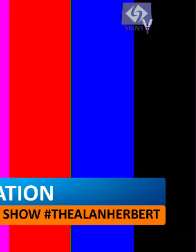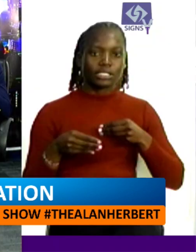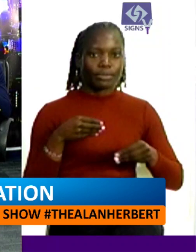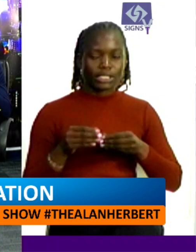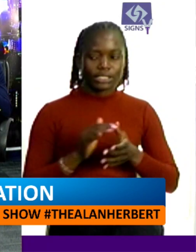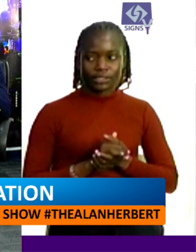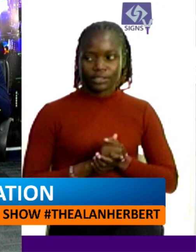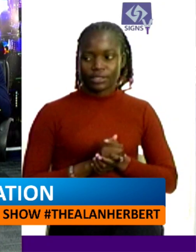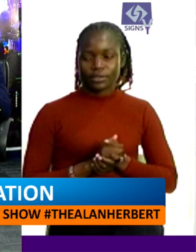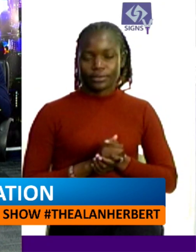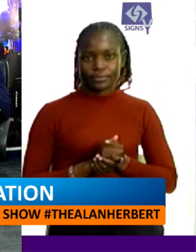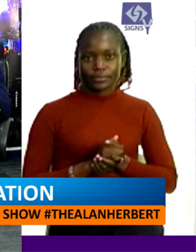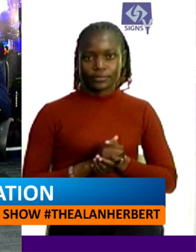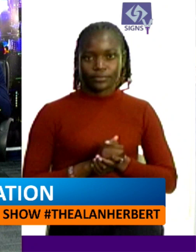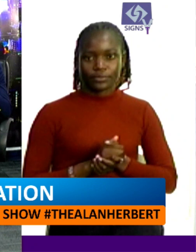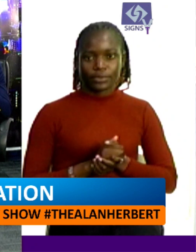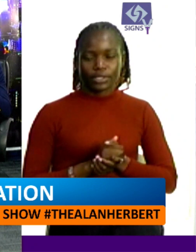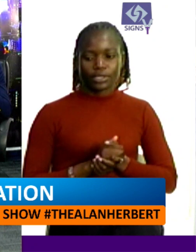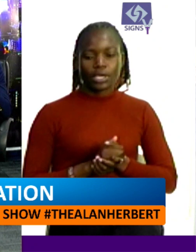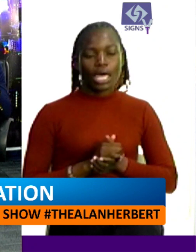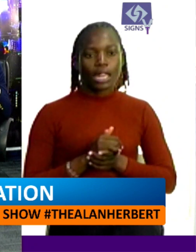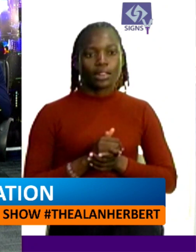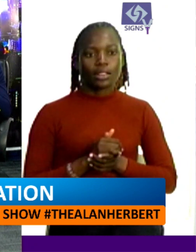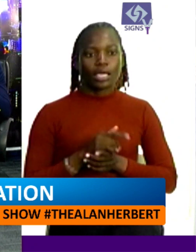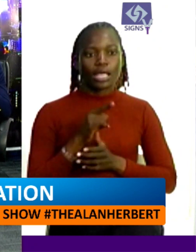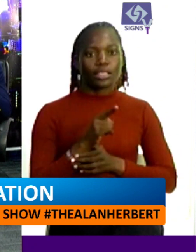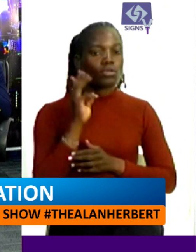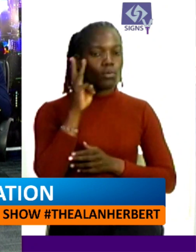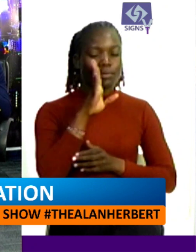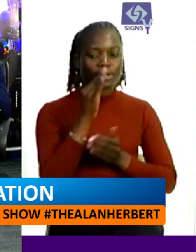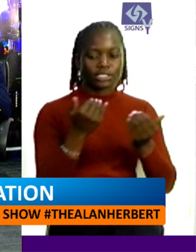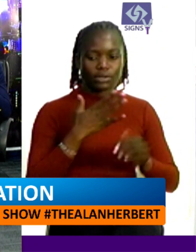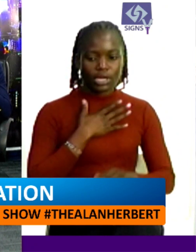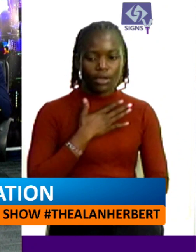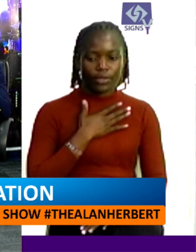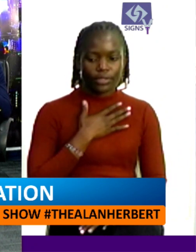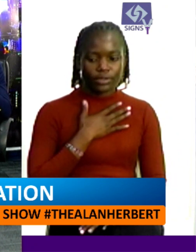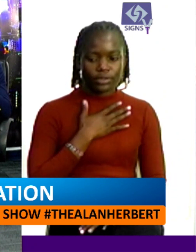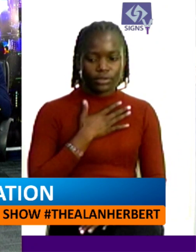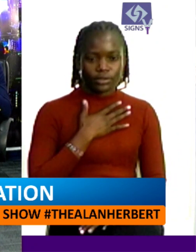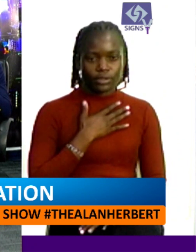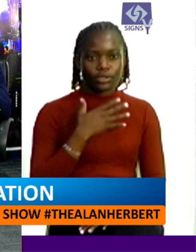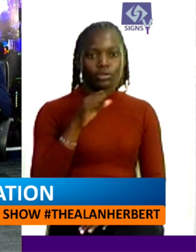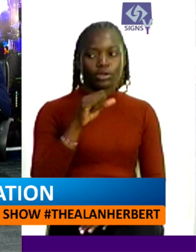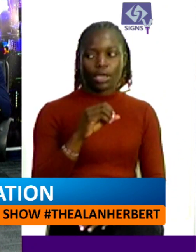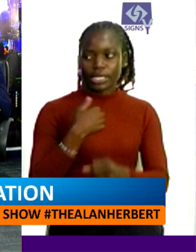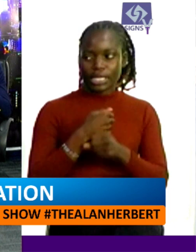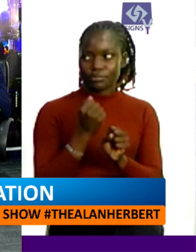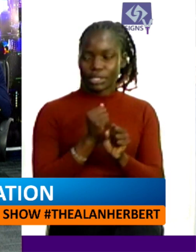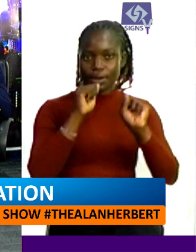this, and those will be our children. So it has made it